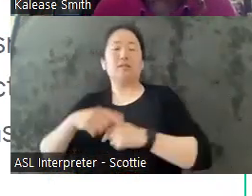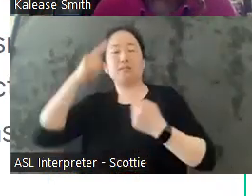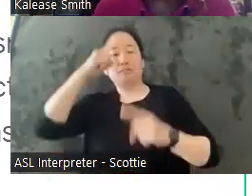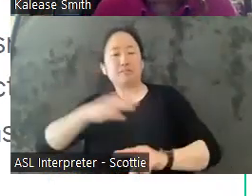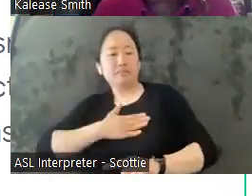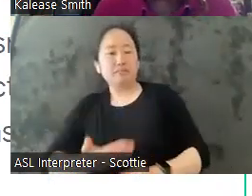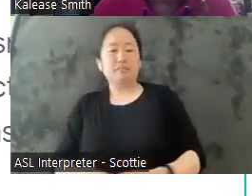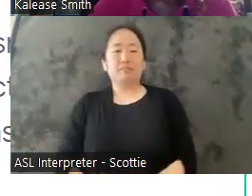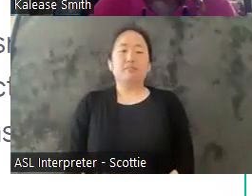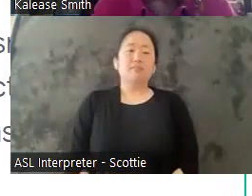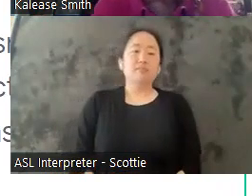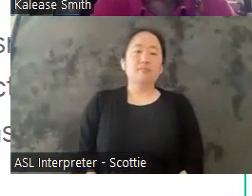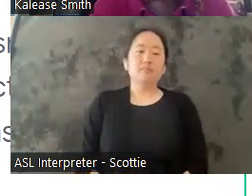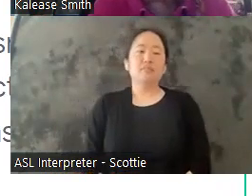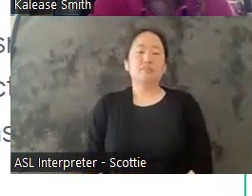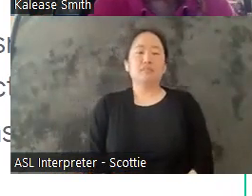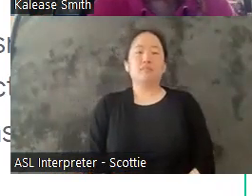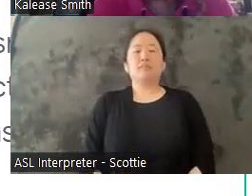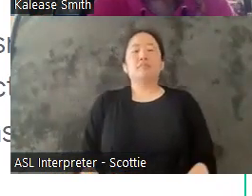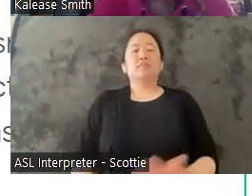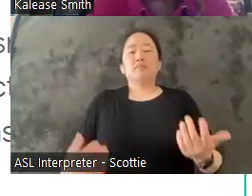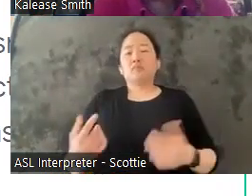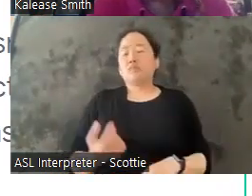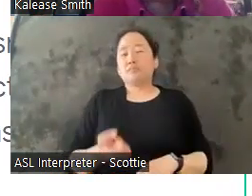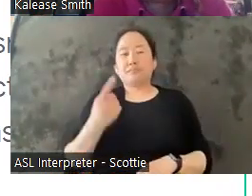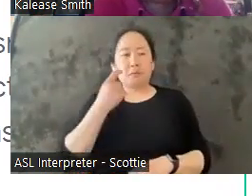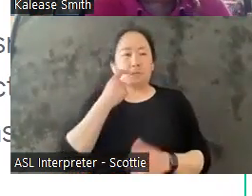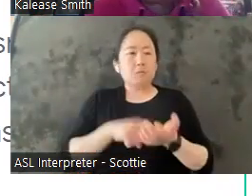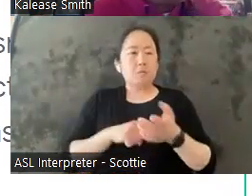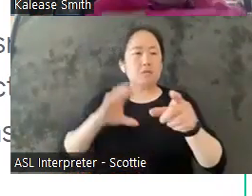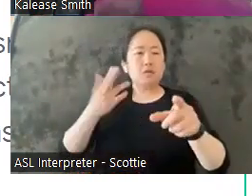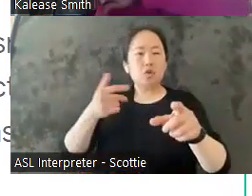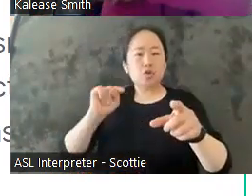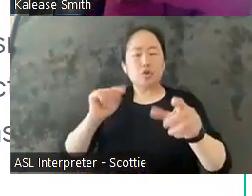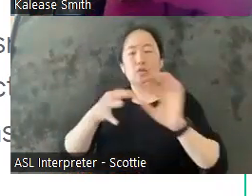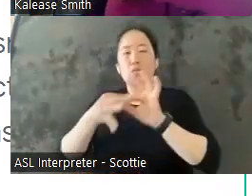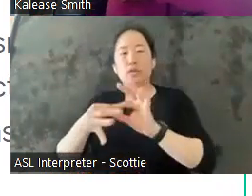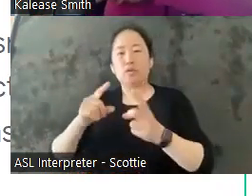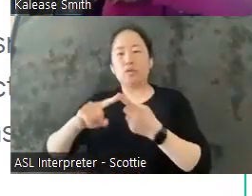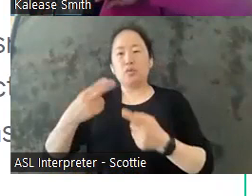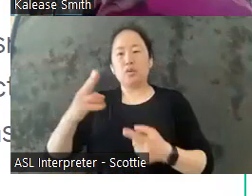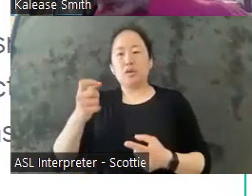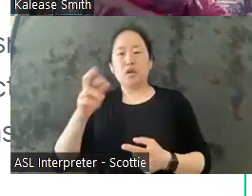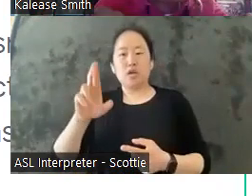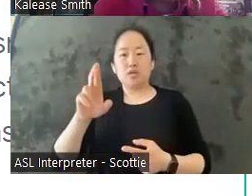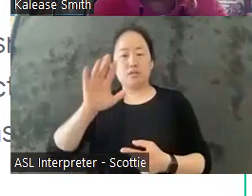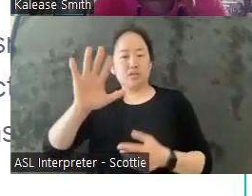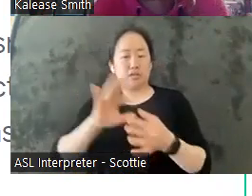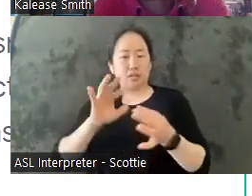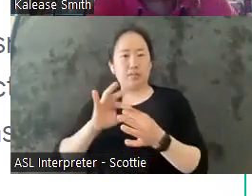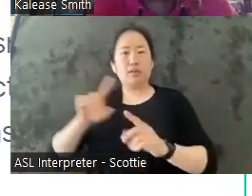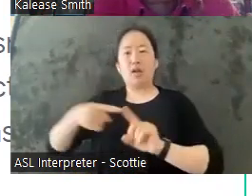and respect. One thing in the chat kind of related to Hunter's comment about calling in that I thought was really